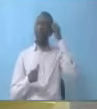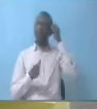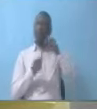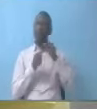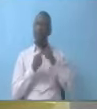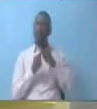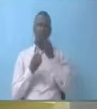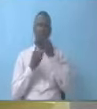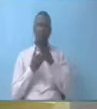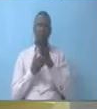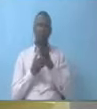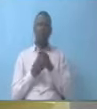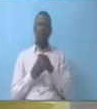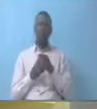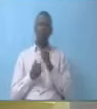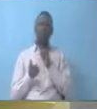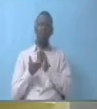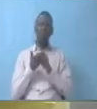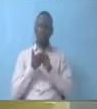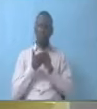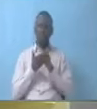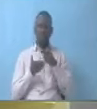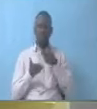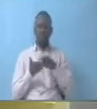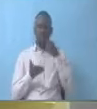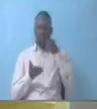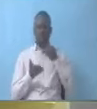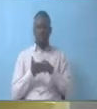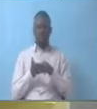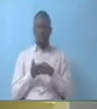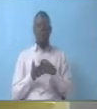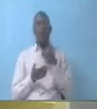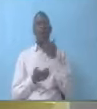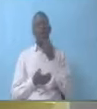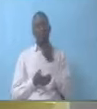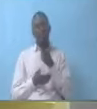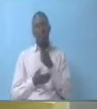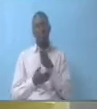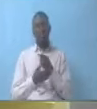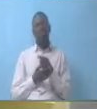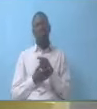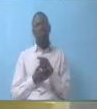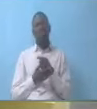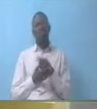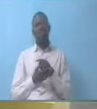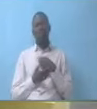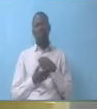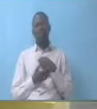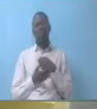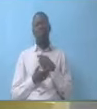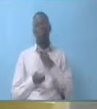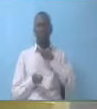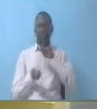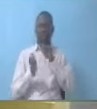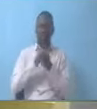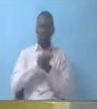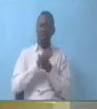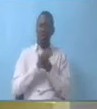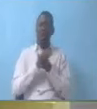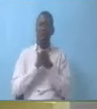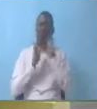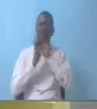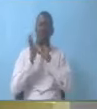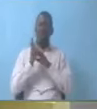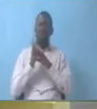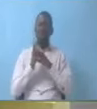that I'm writing to you to ask you to invoke your constitutional prerogatives